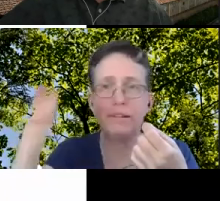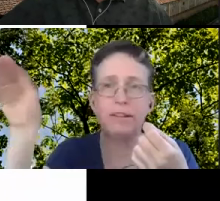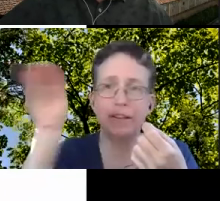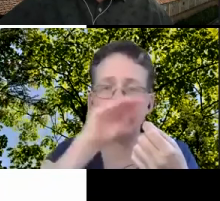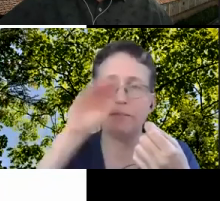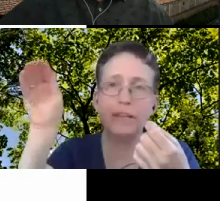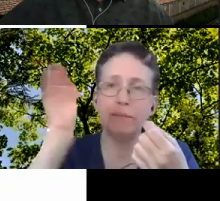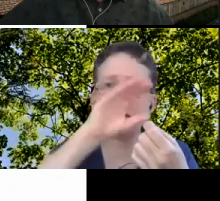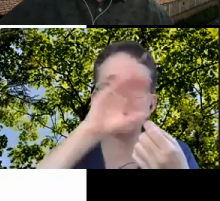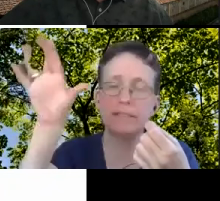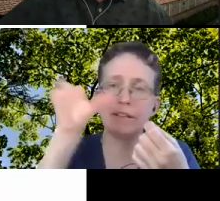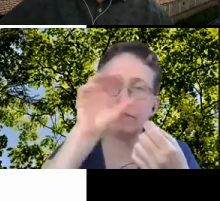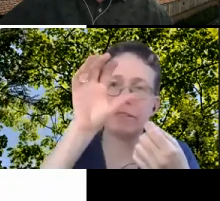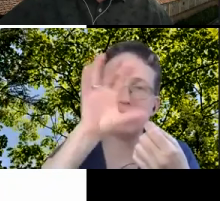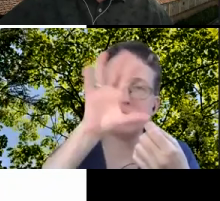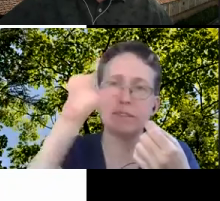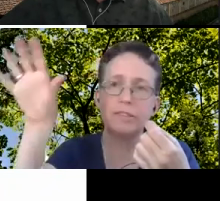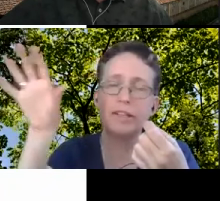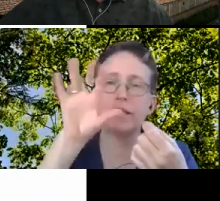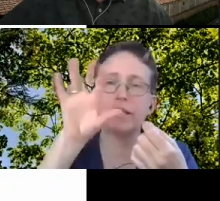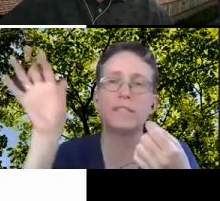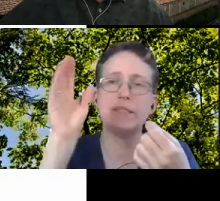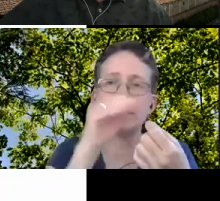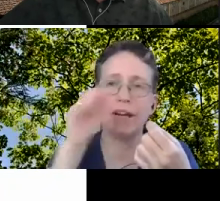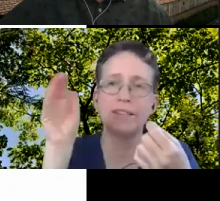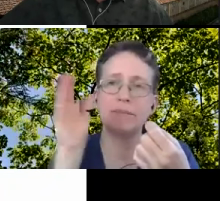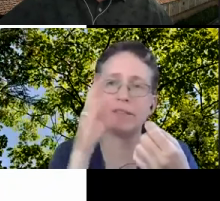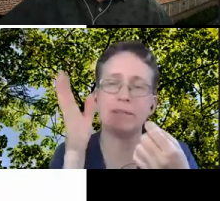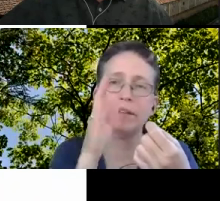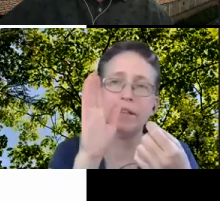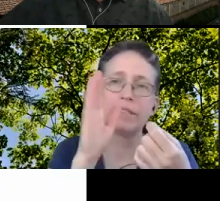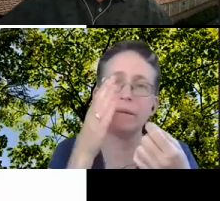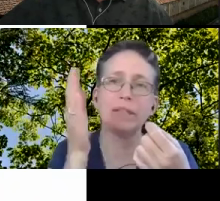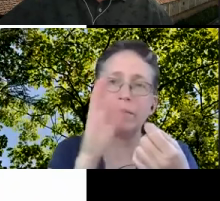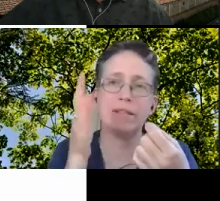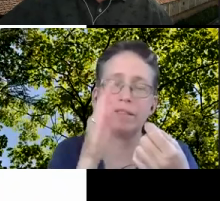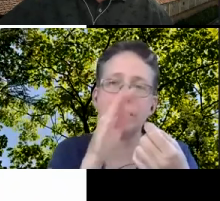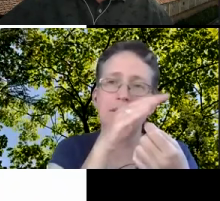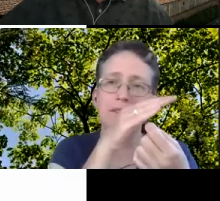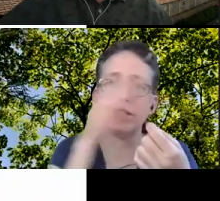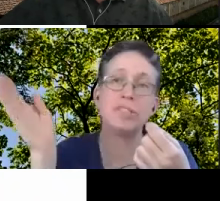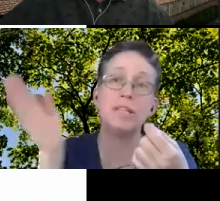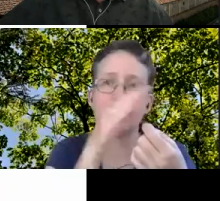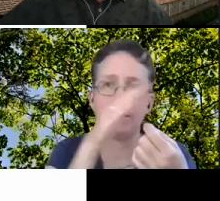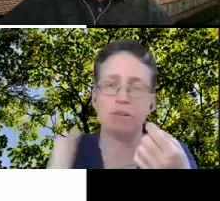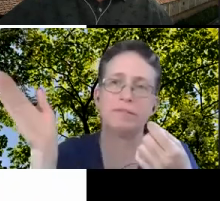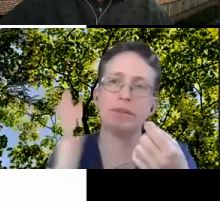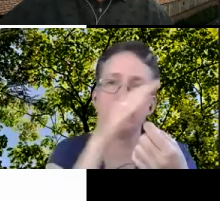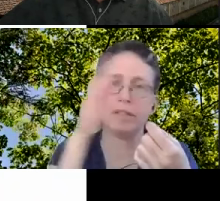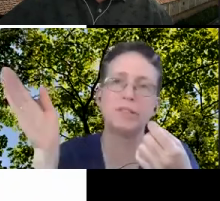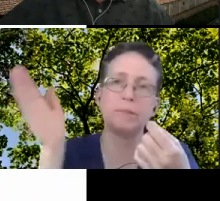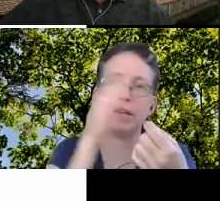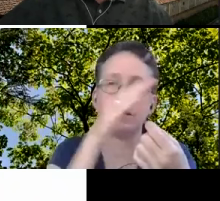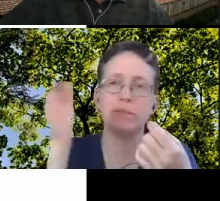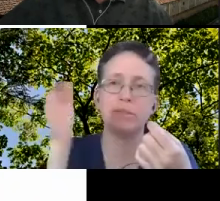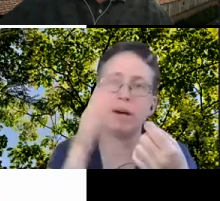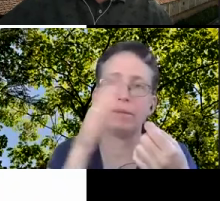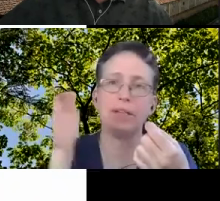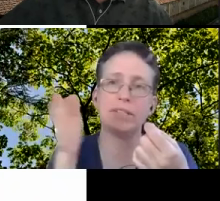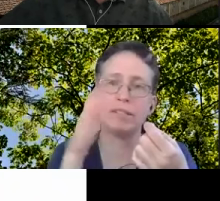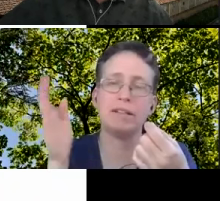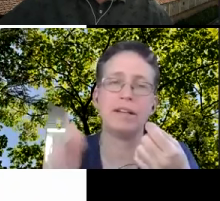that for them to turn into different species, there has to be some limit to the gene flow from the interbreeding